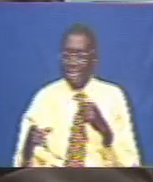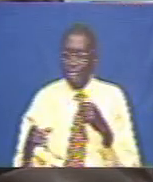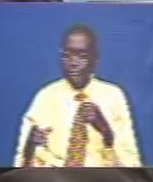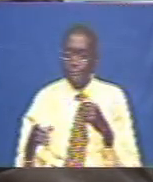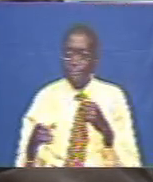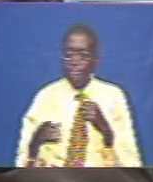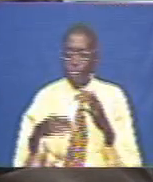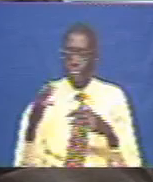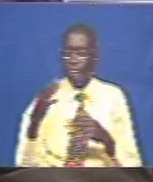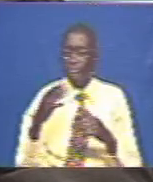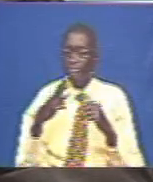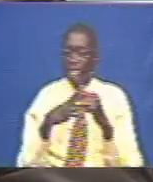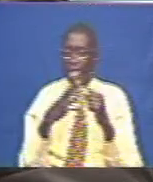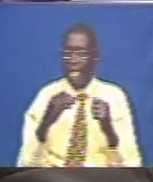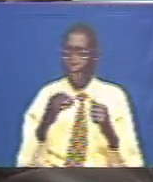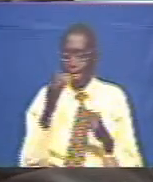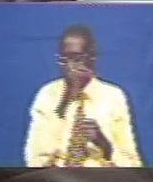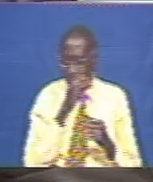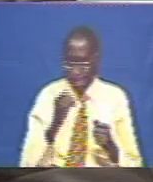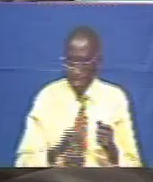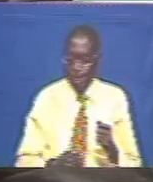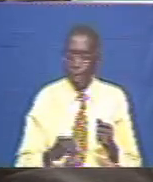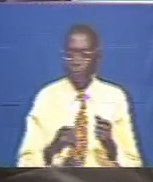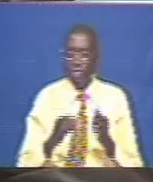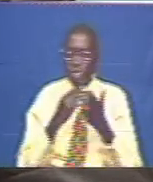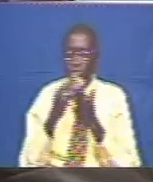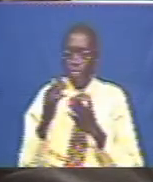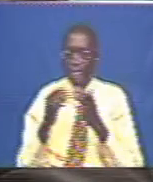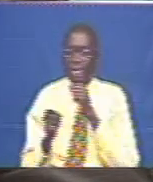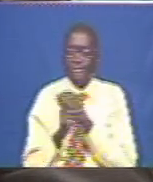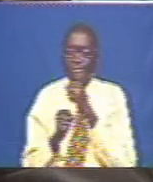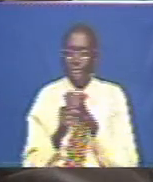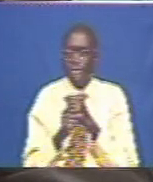over 90% of the cooperative functions was